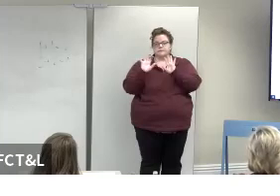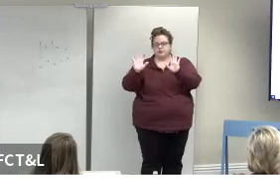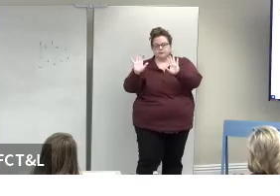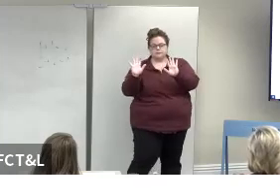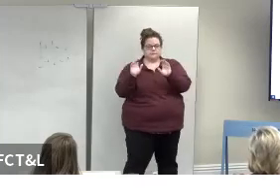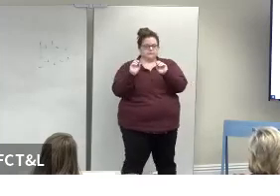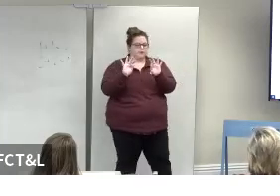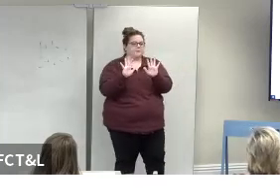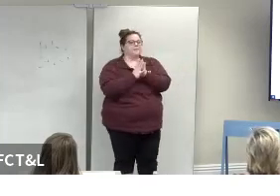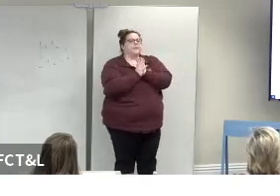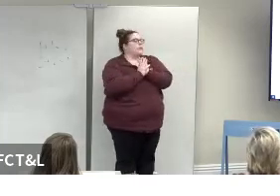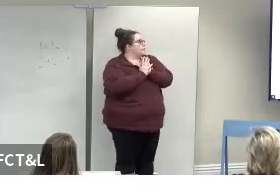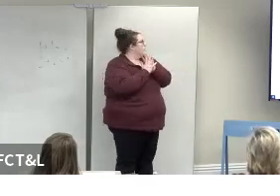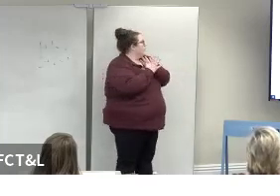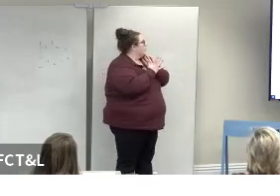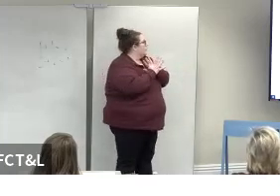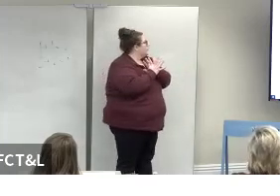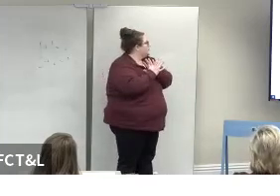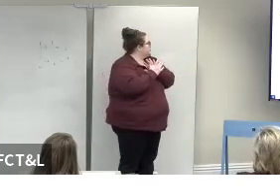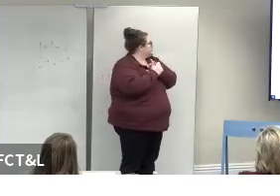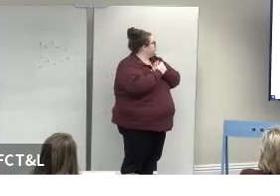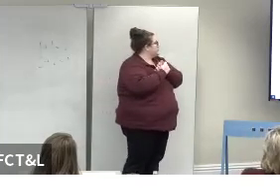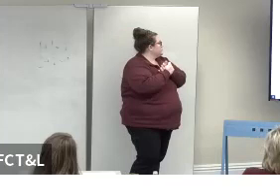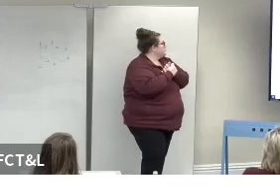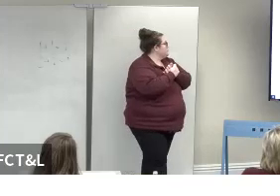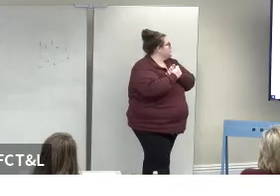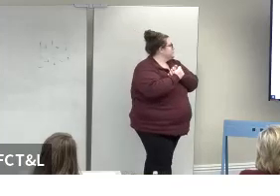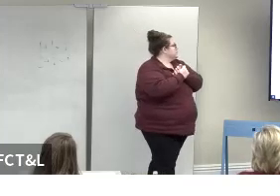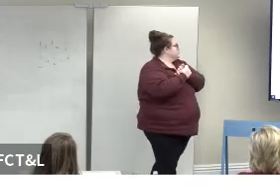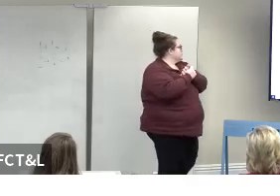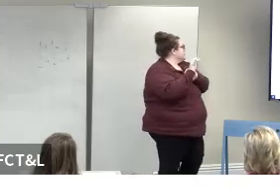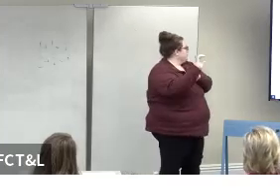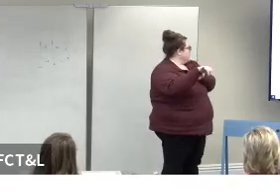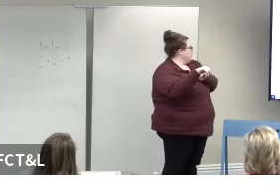how do I say this? Well, I guess that's enough on that. Okay.